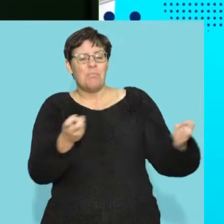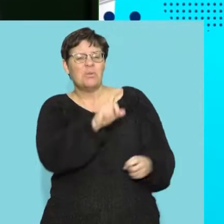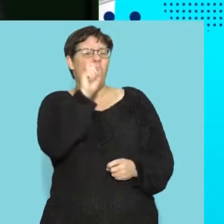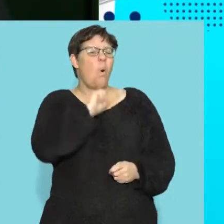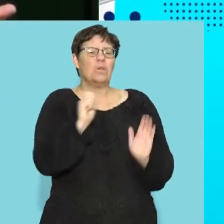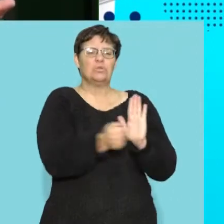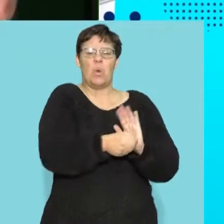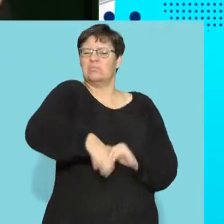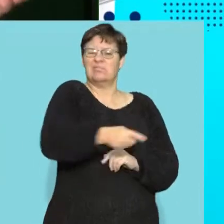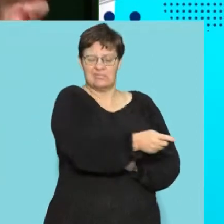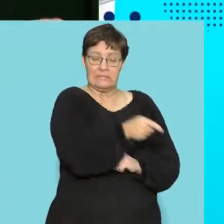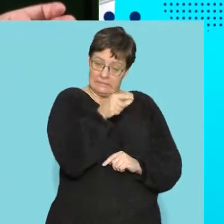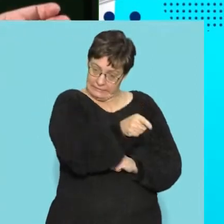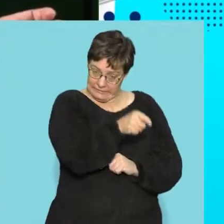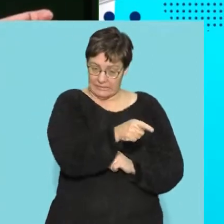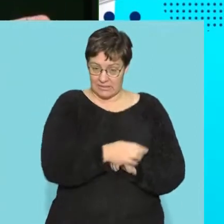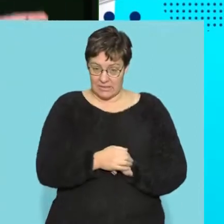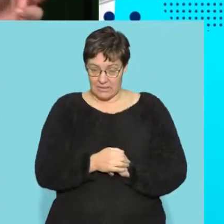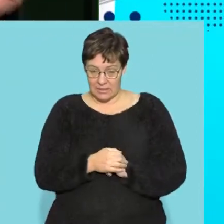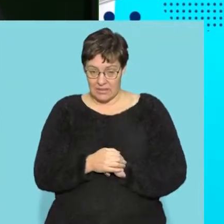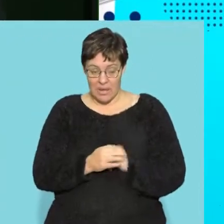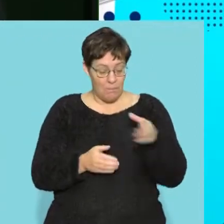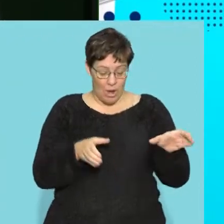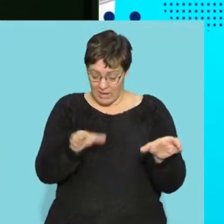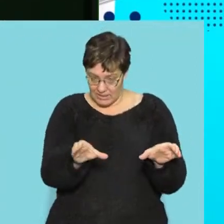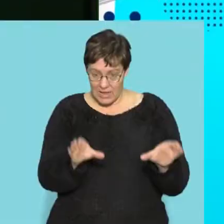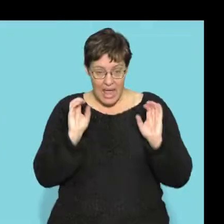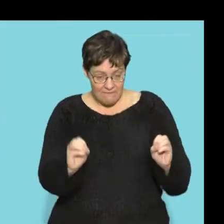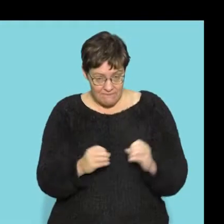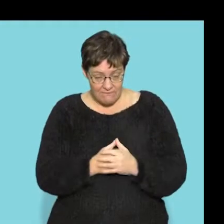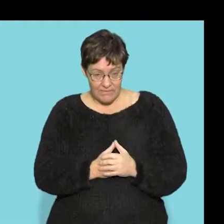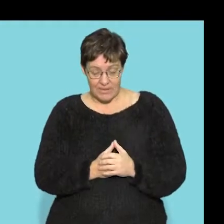equipment. Clear? Have I got my two brackets? Let me check.